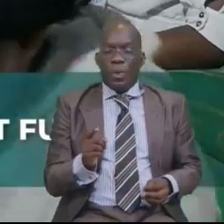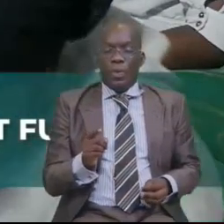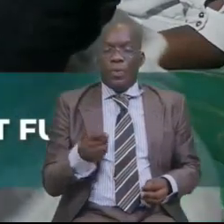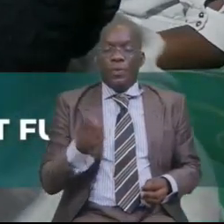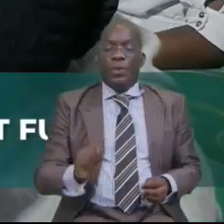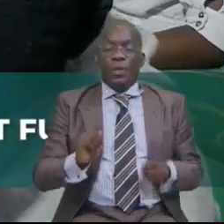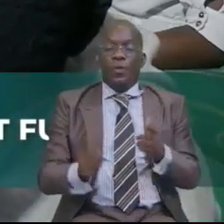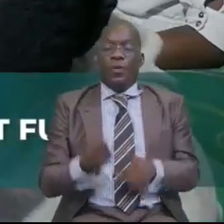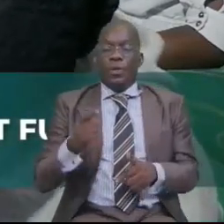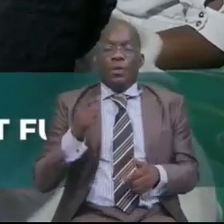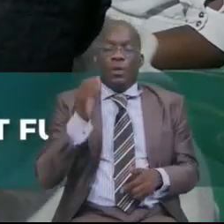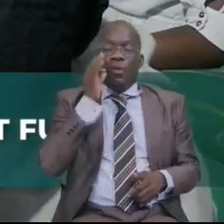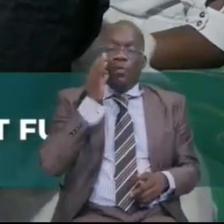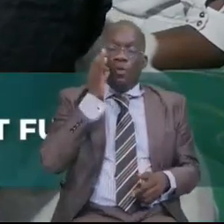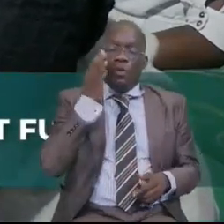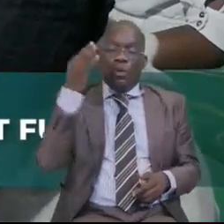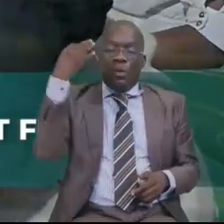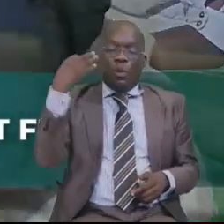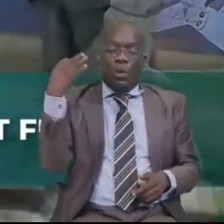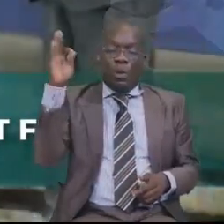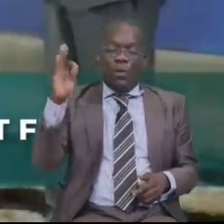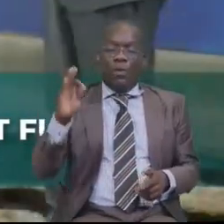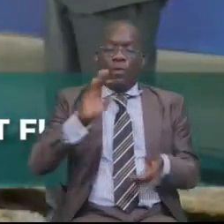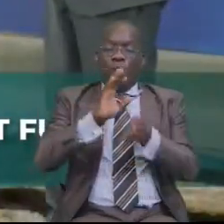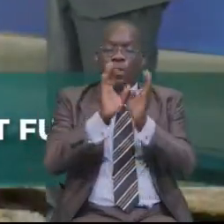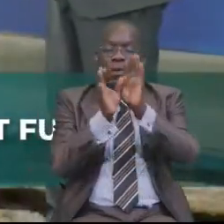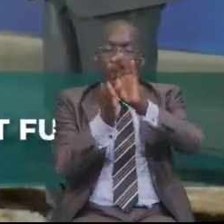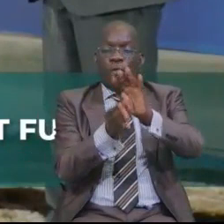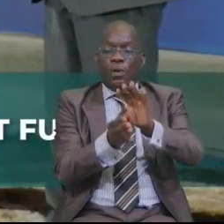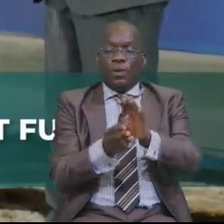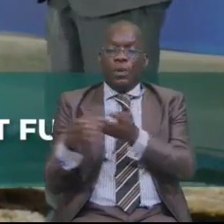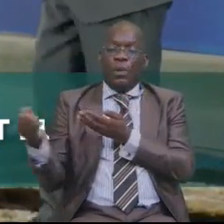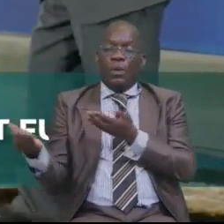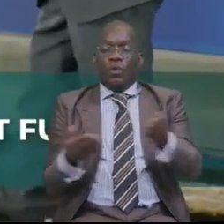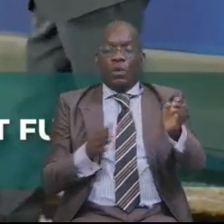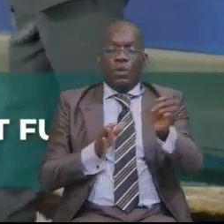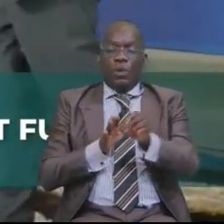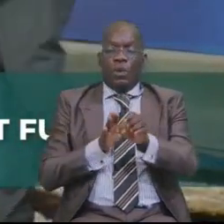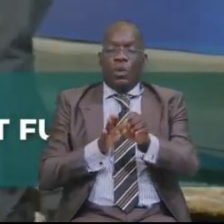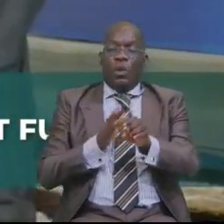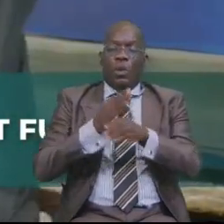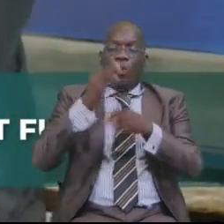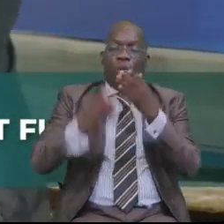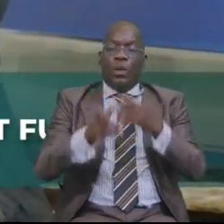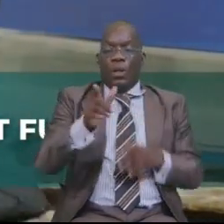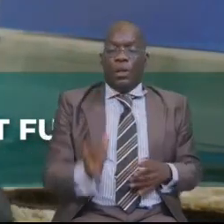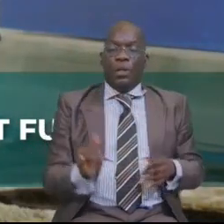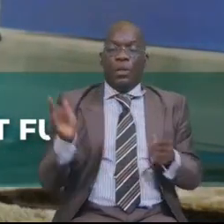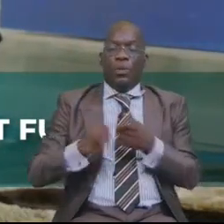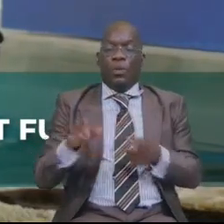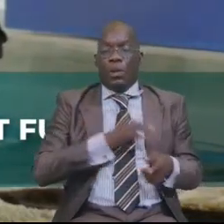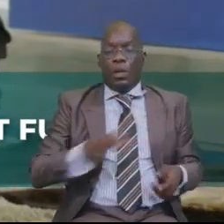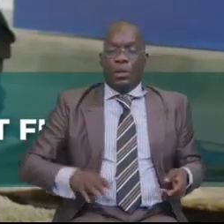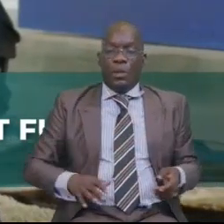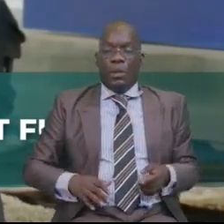first fruits of converts brought fully to Christ. We're looking at three things